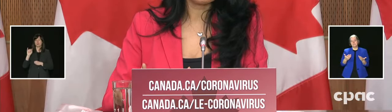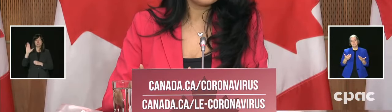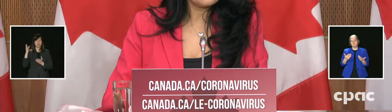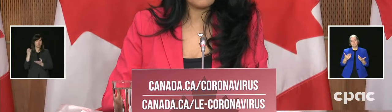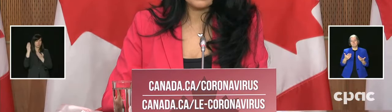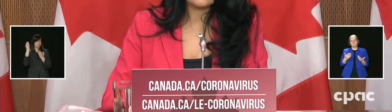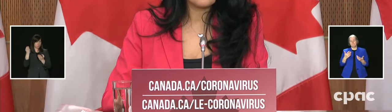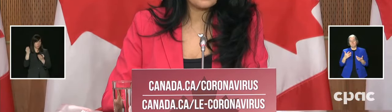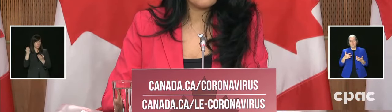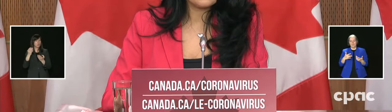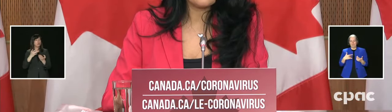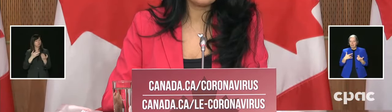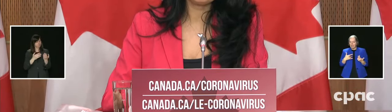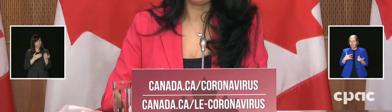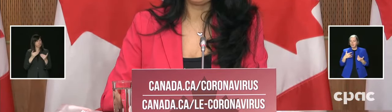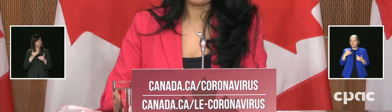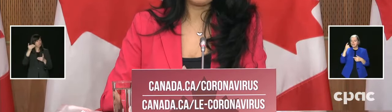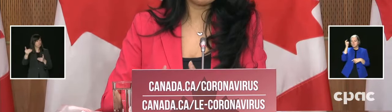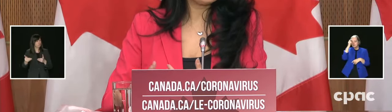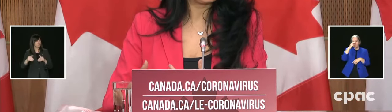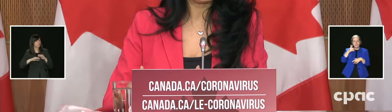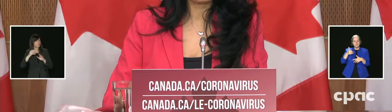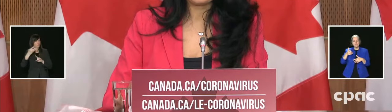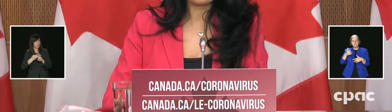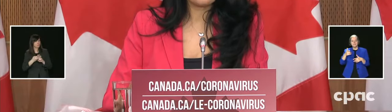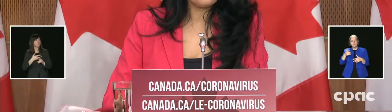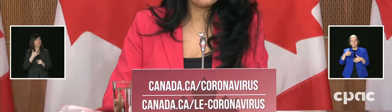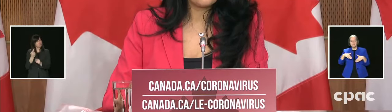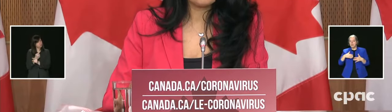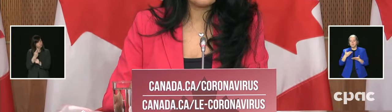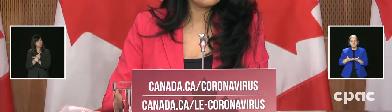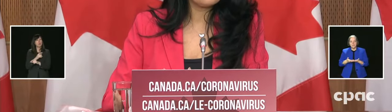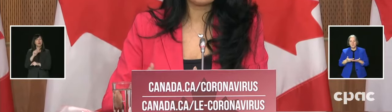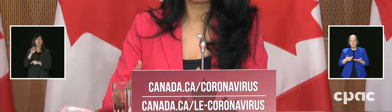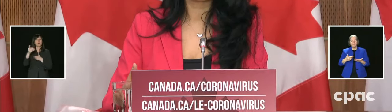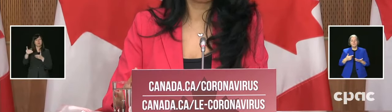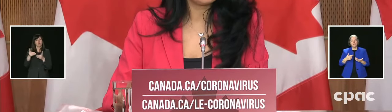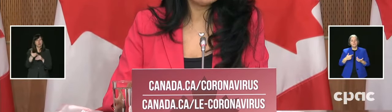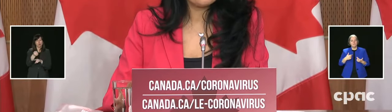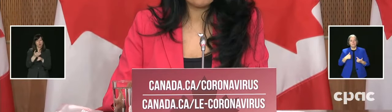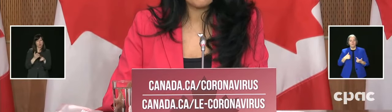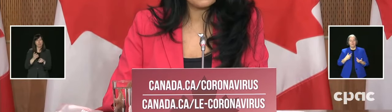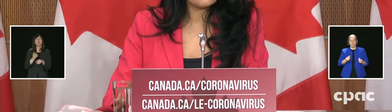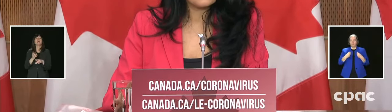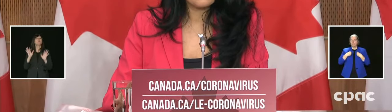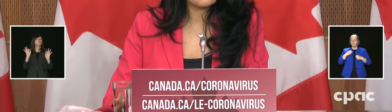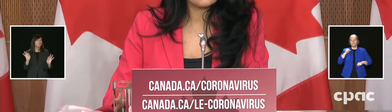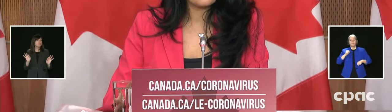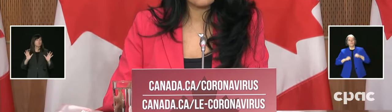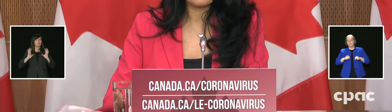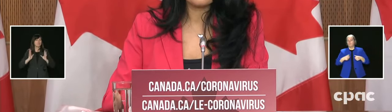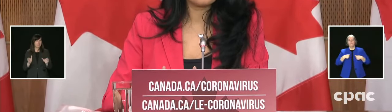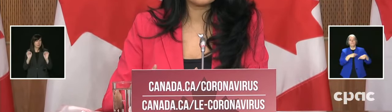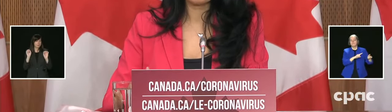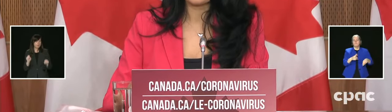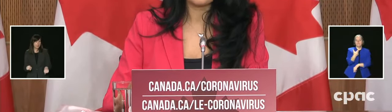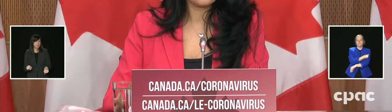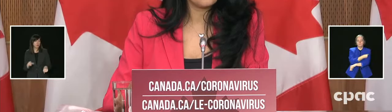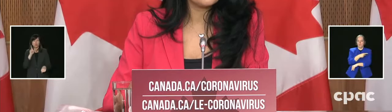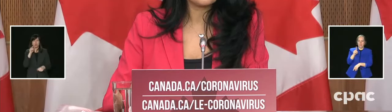recommendation. I think it's a reasonable recommendation. If we can get earlier doses, we do not have to wait for 4 months to give those second doses.